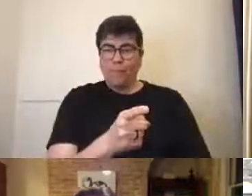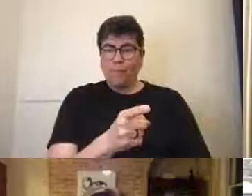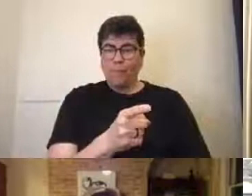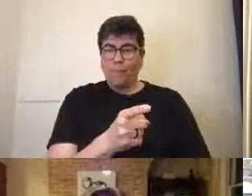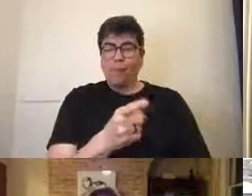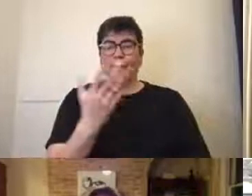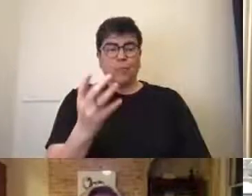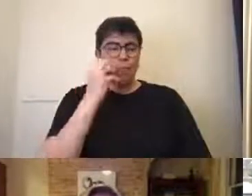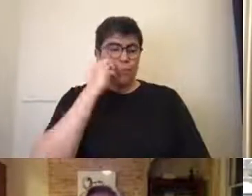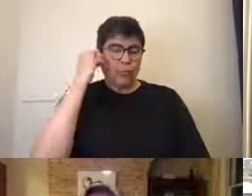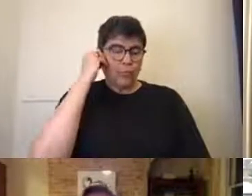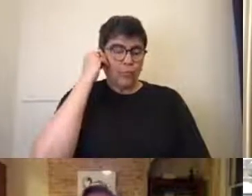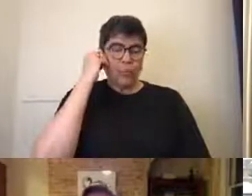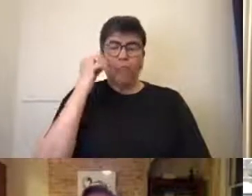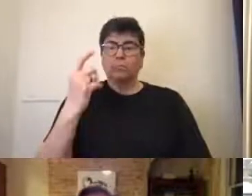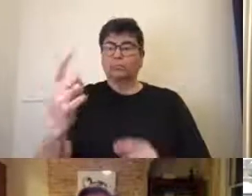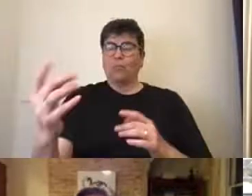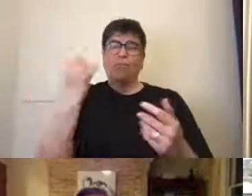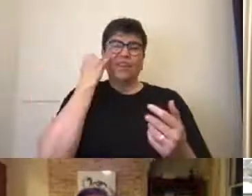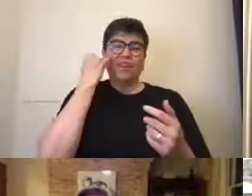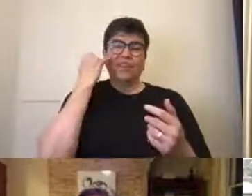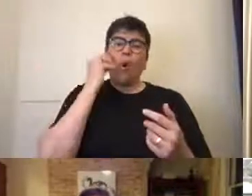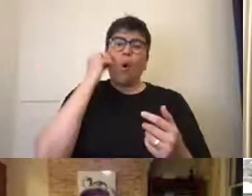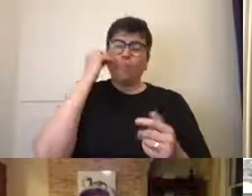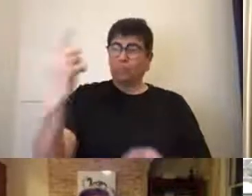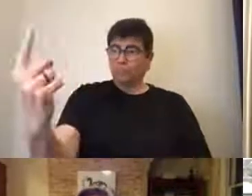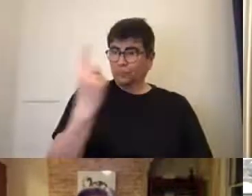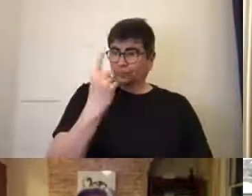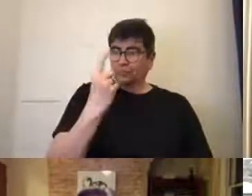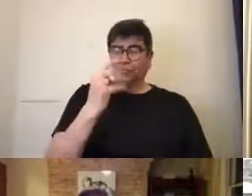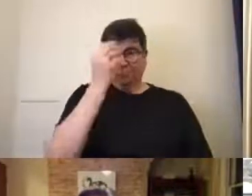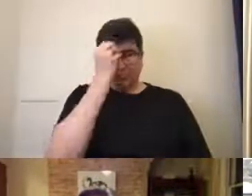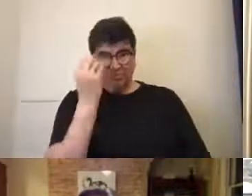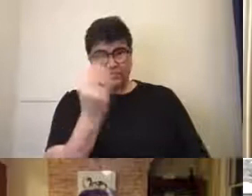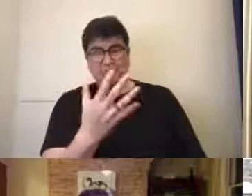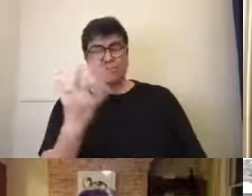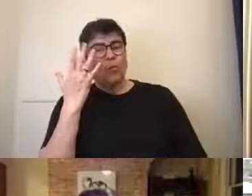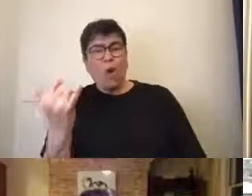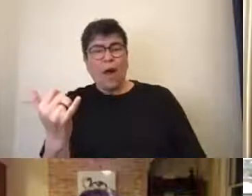So home comes up to you and says to you, why?